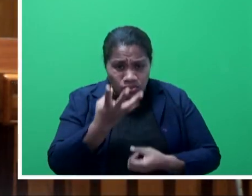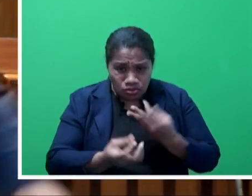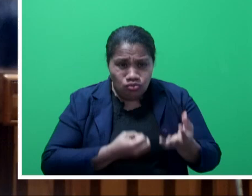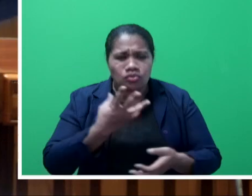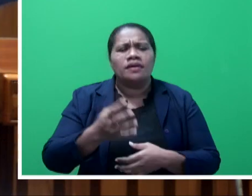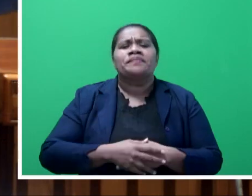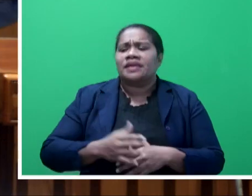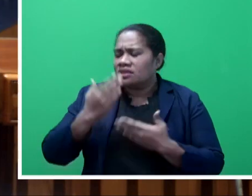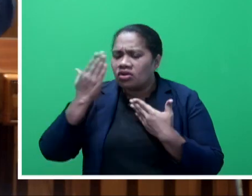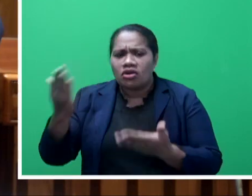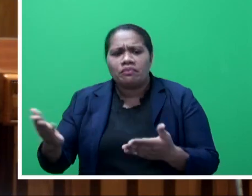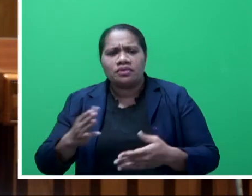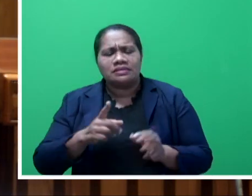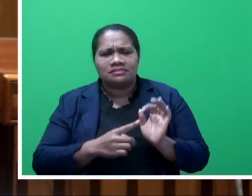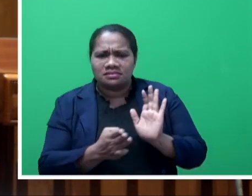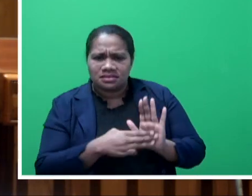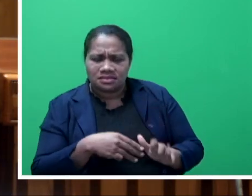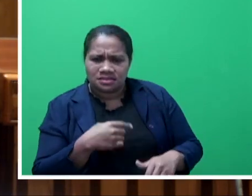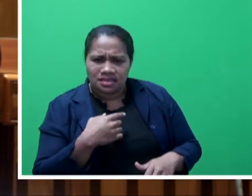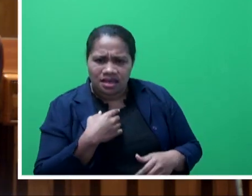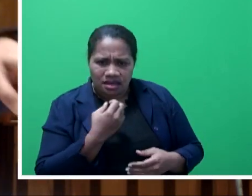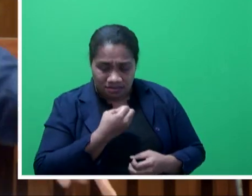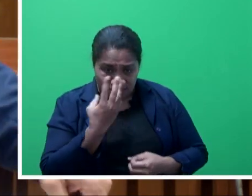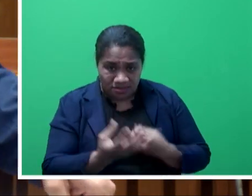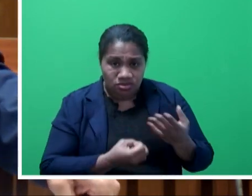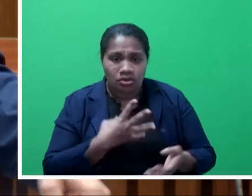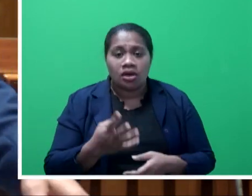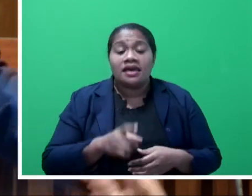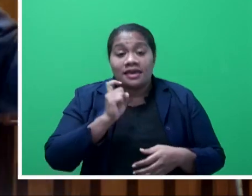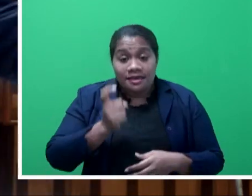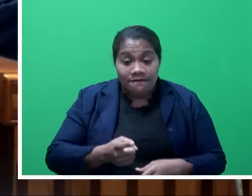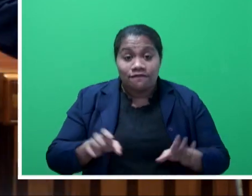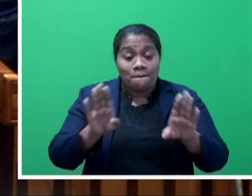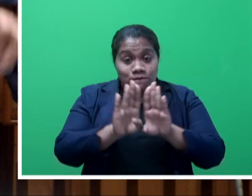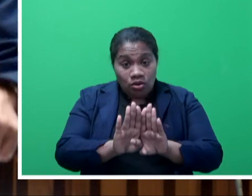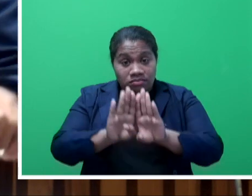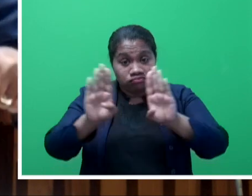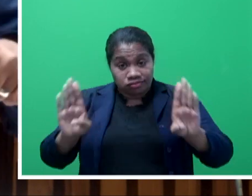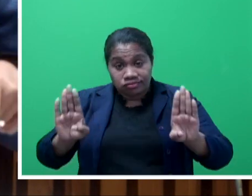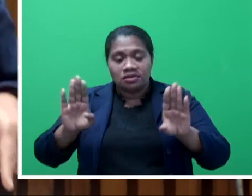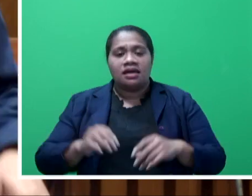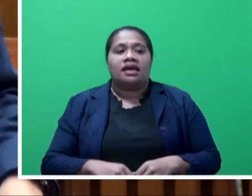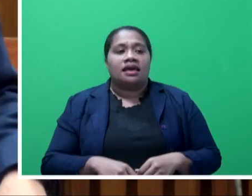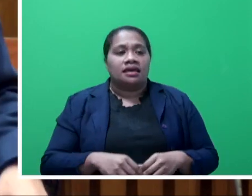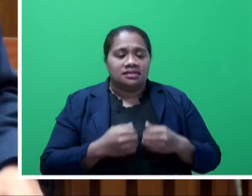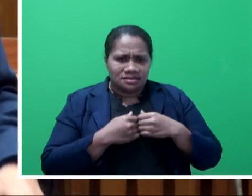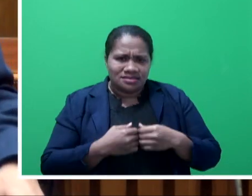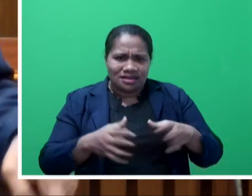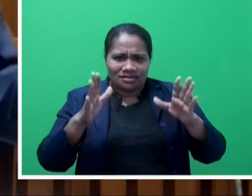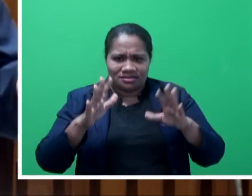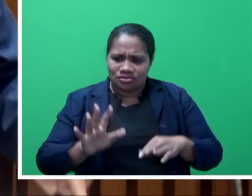also, if the borders open quicker than we expect it to, if air travel resumes to the scheduled